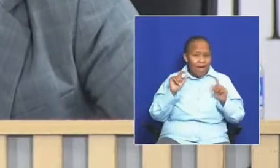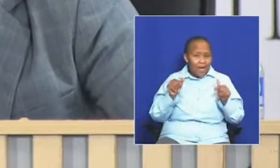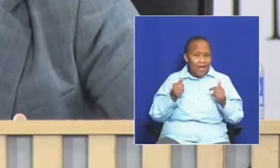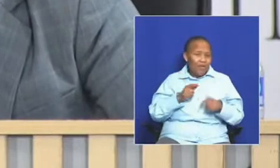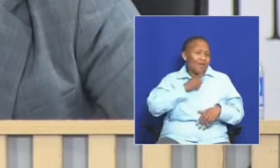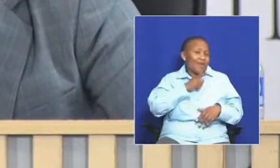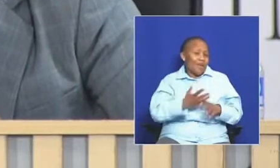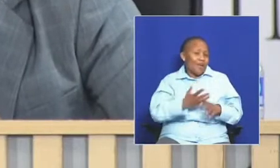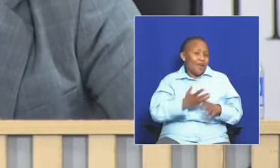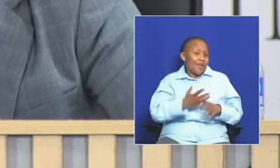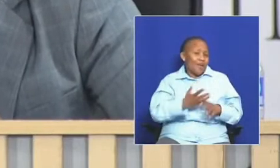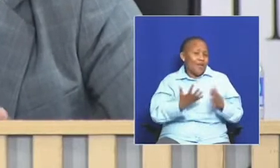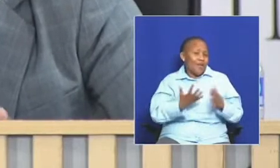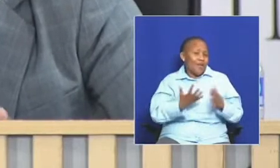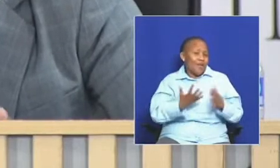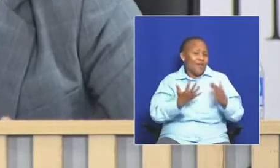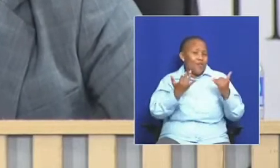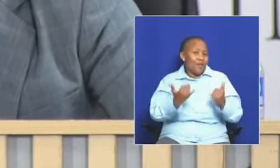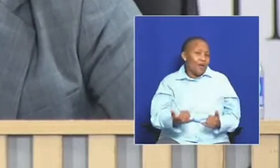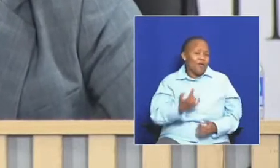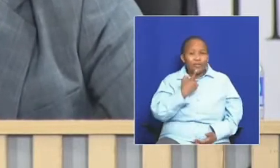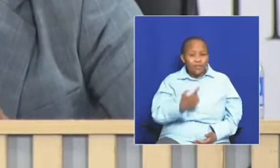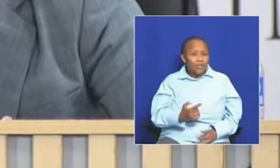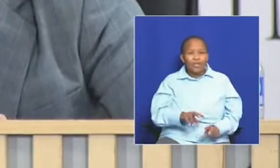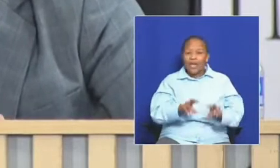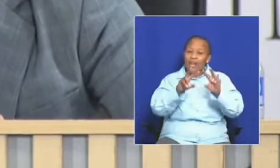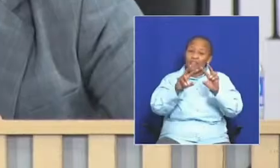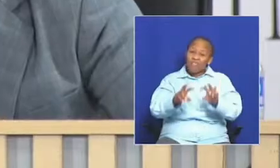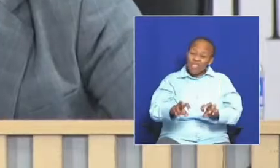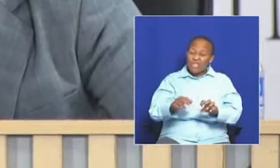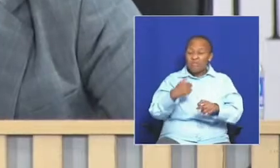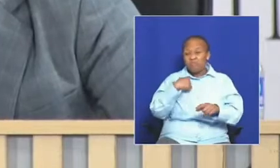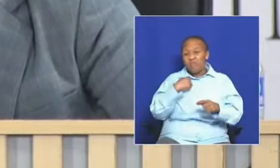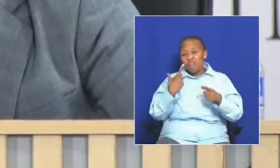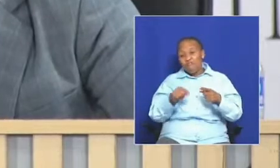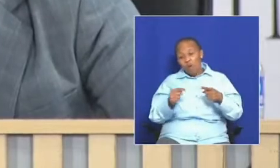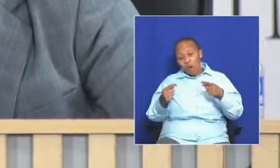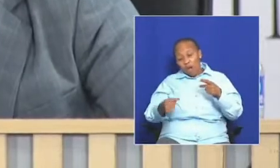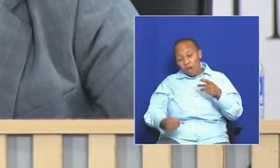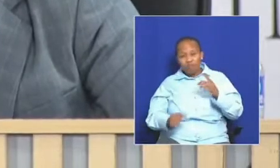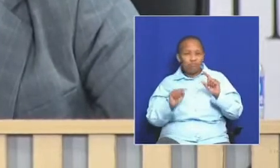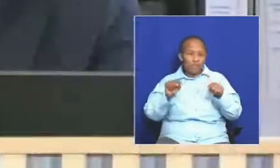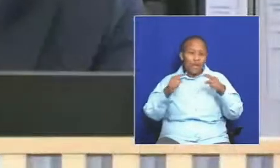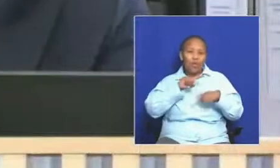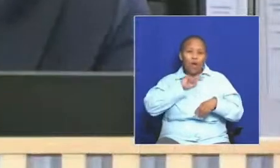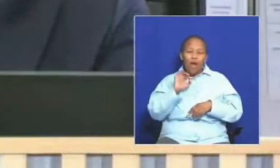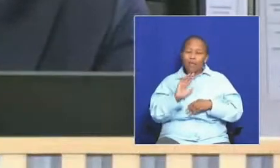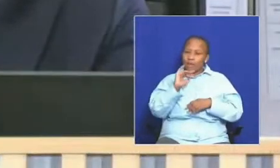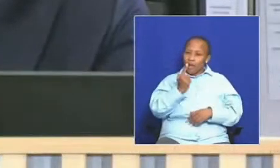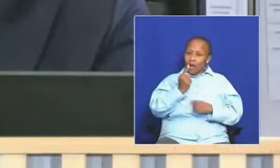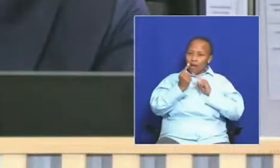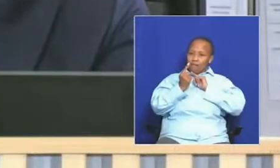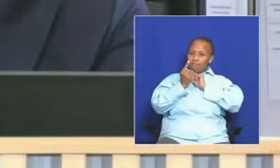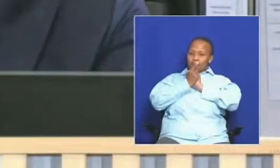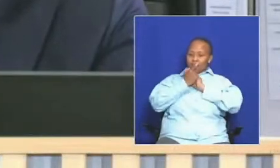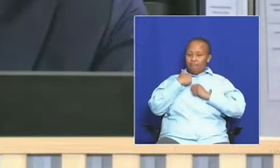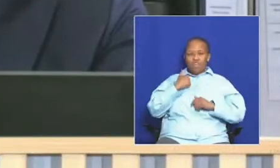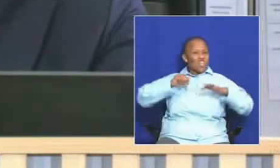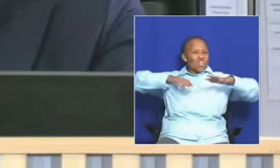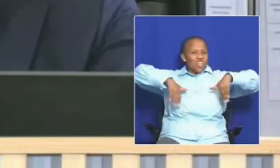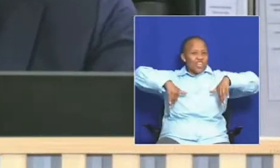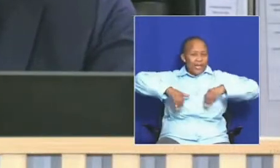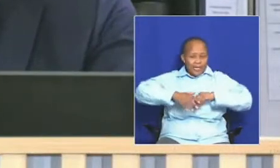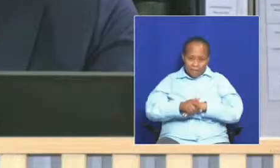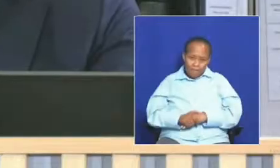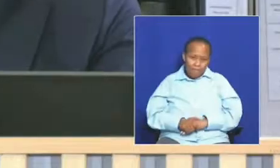are investigating me for. I don't know that. I haven't been approached yet. Should we perhaps not